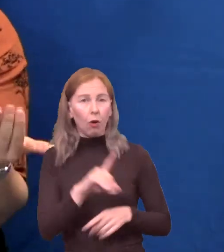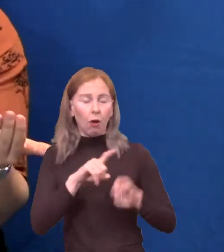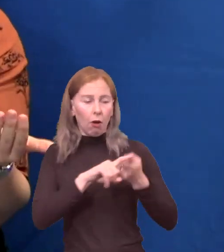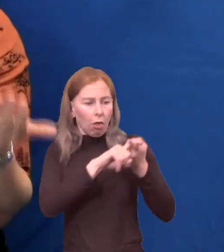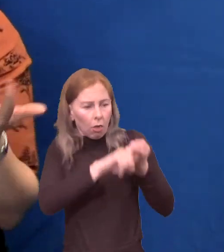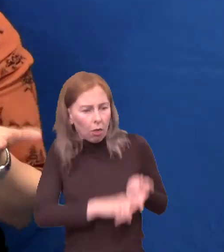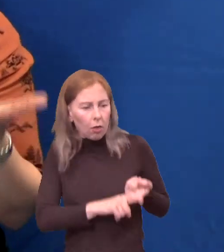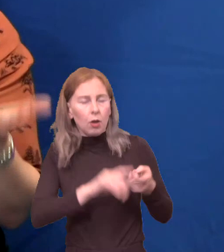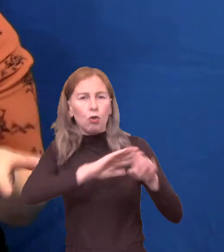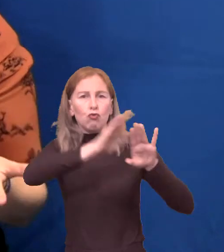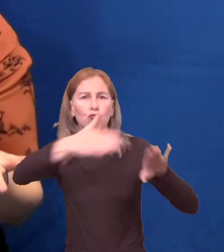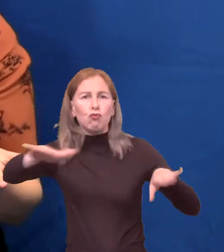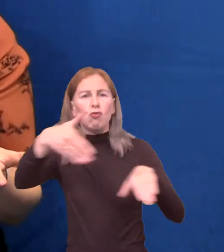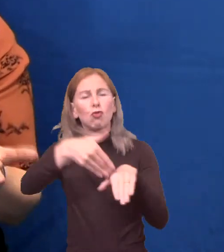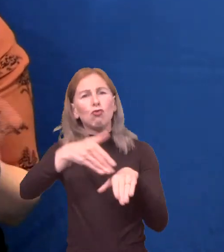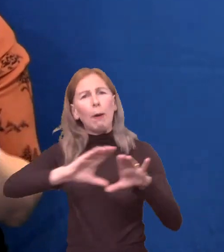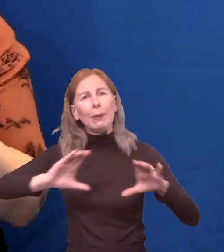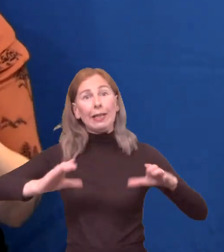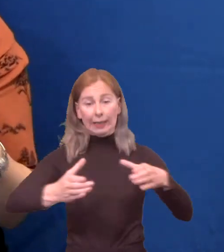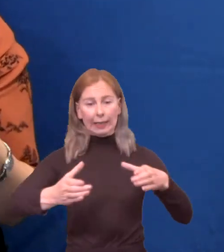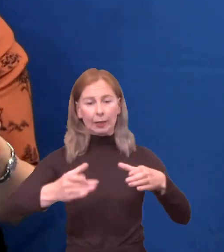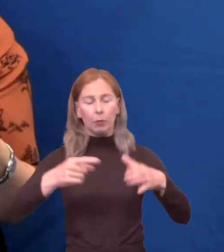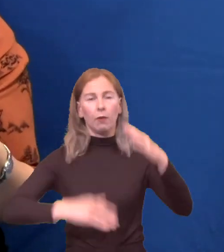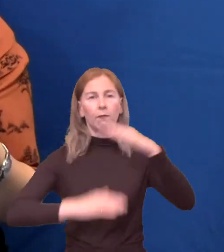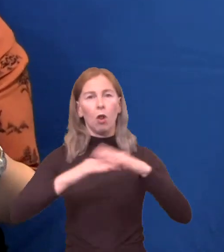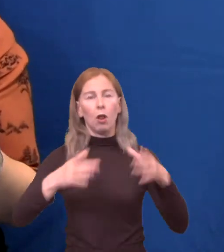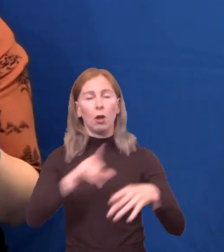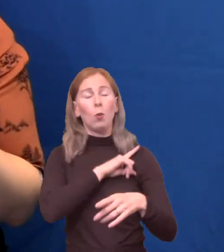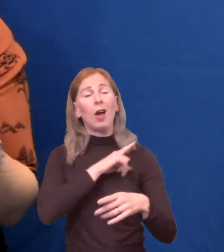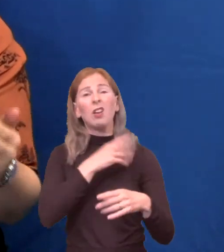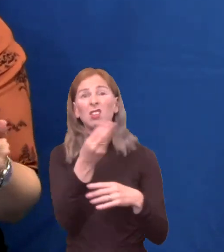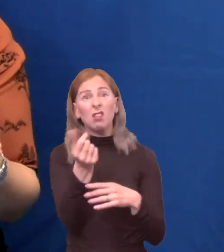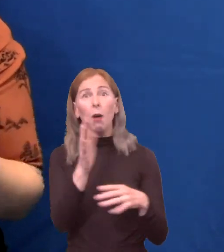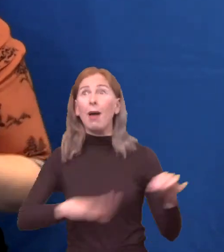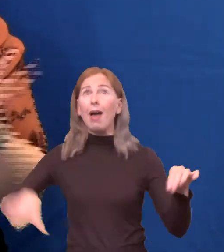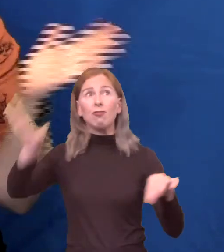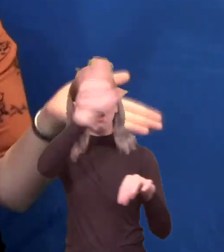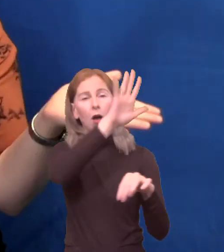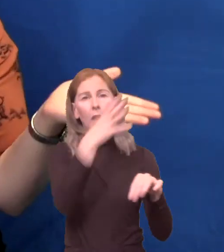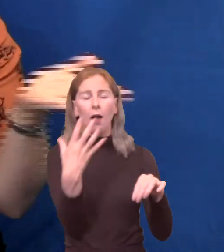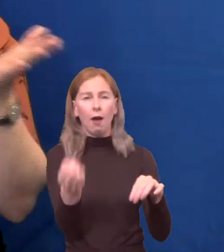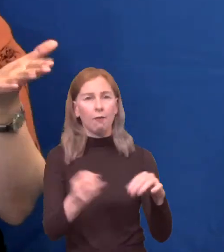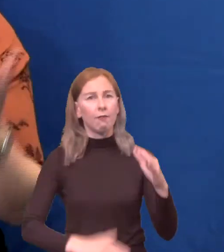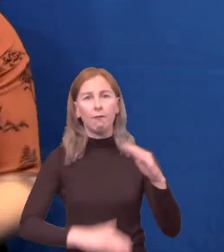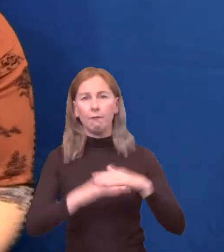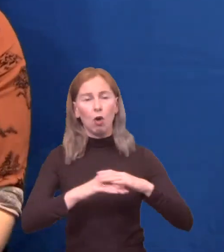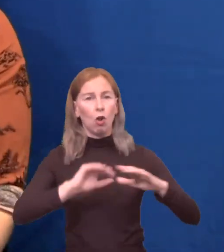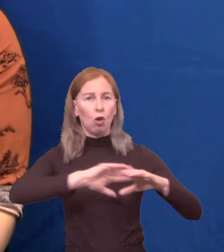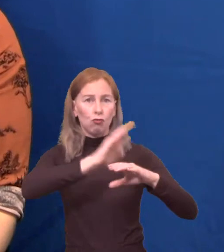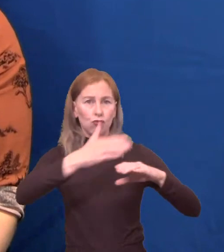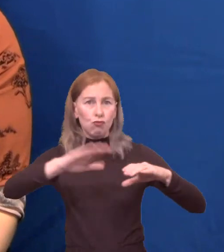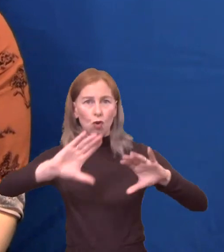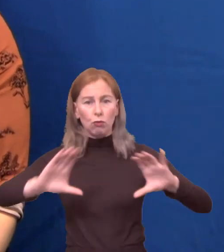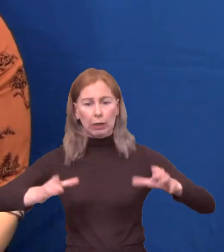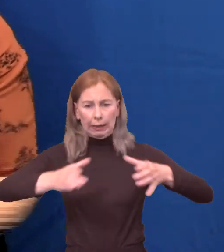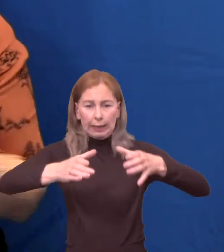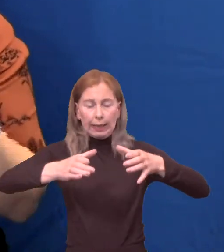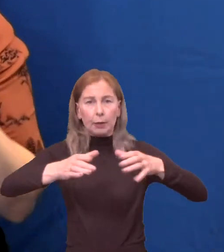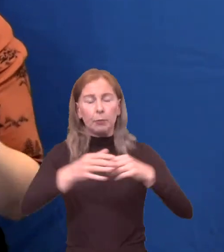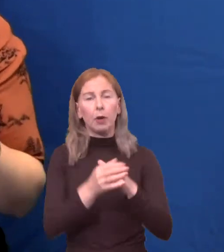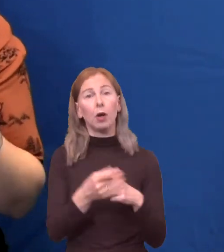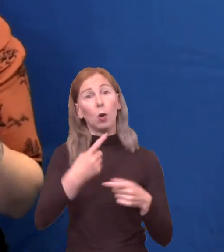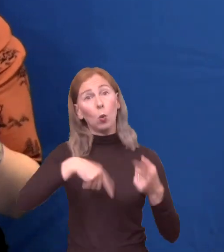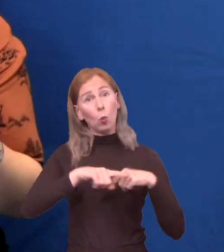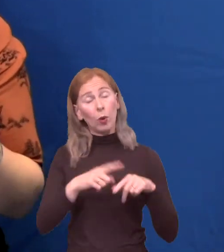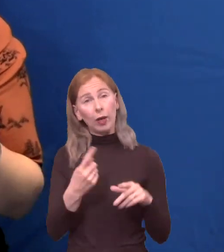have different resources available to them to investigate rural crime, and in Surrey we have Holly and we have Laura, who you saw in our videos, and they